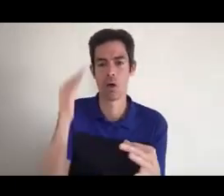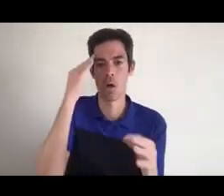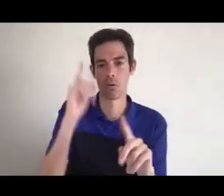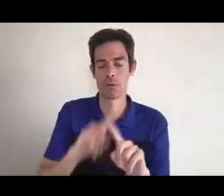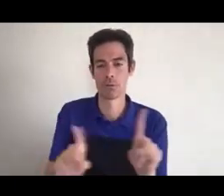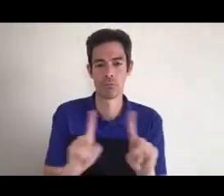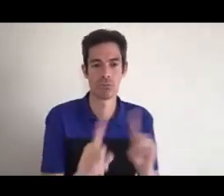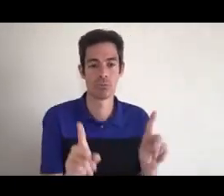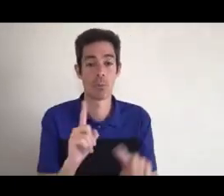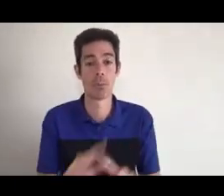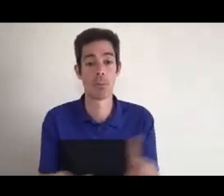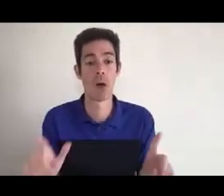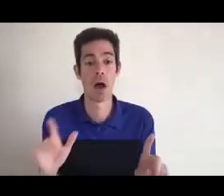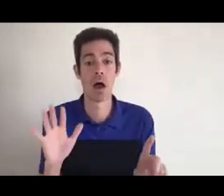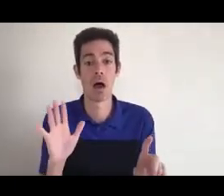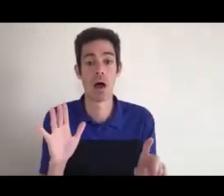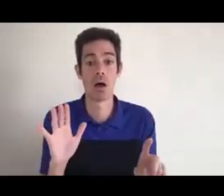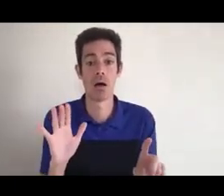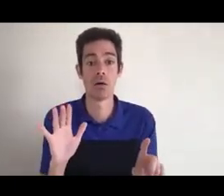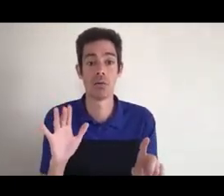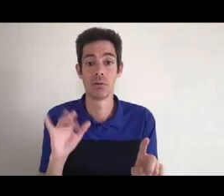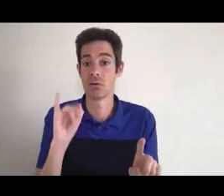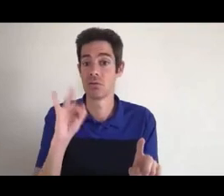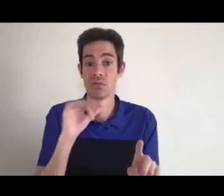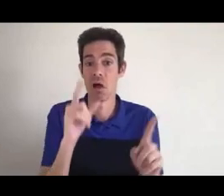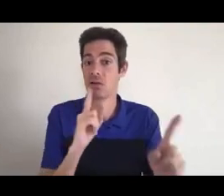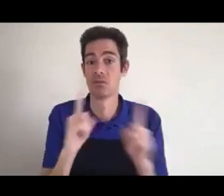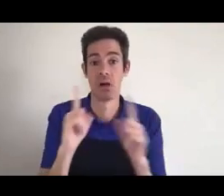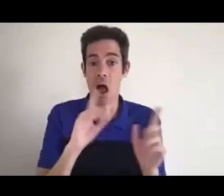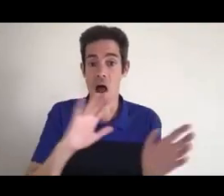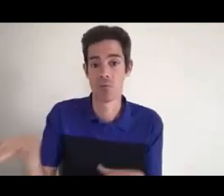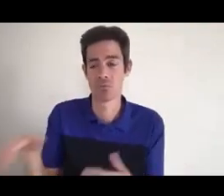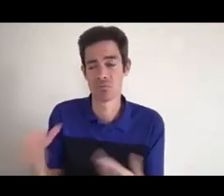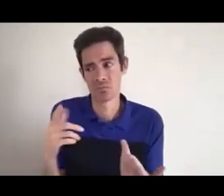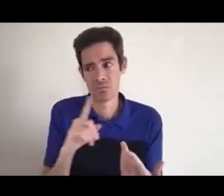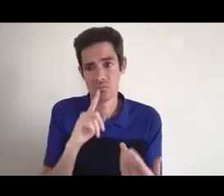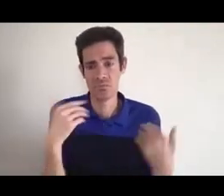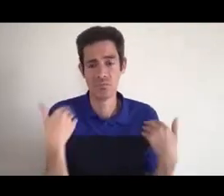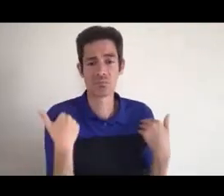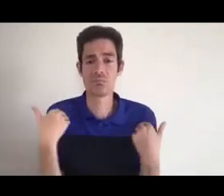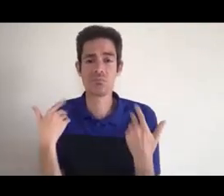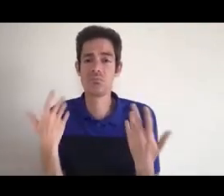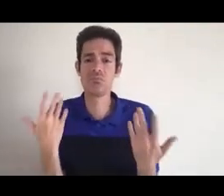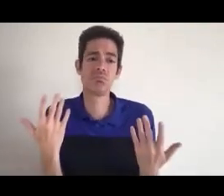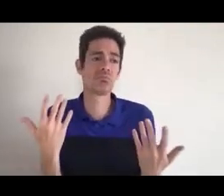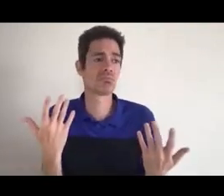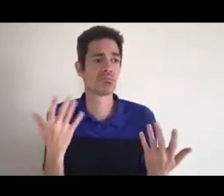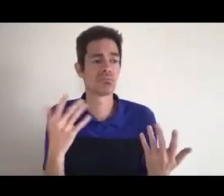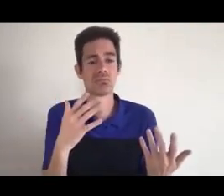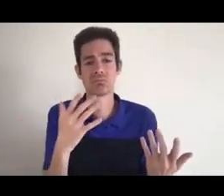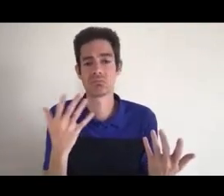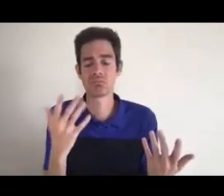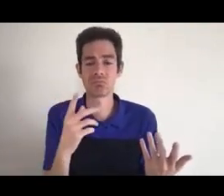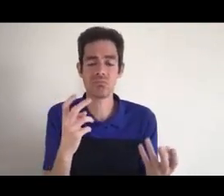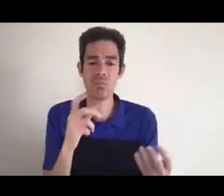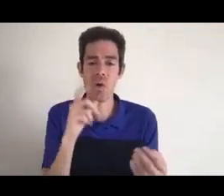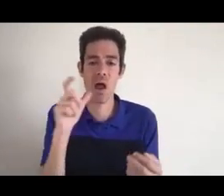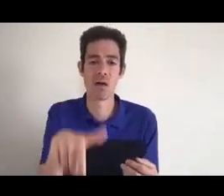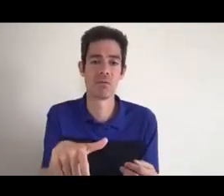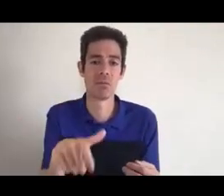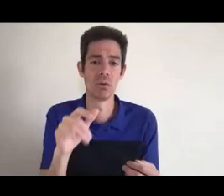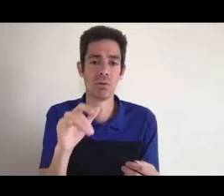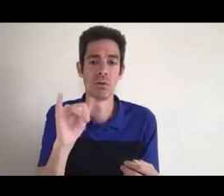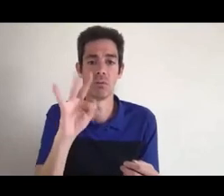different people, then you know the difference between who's speaking. But if there's no dialogue, then there's not